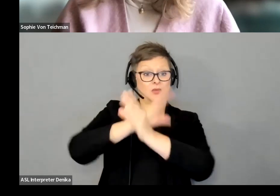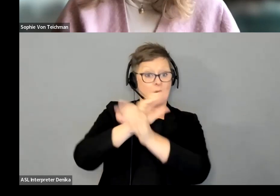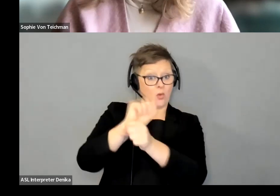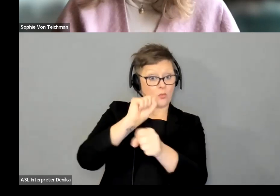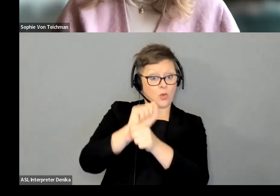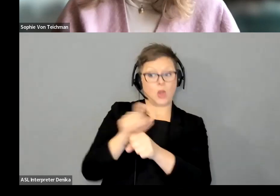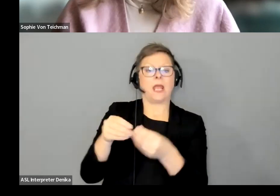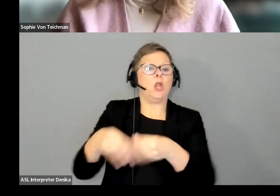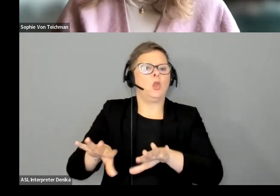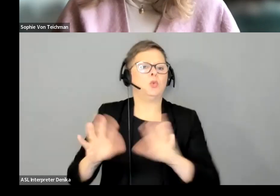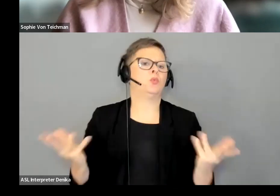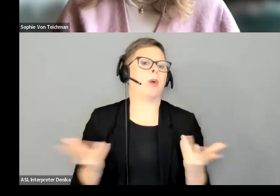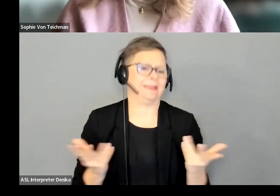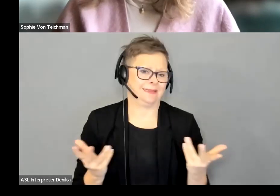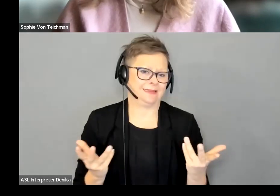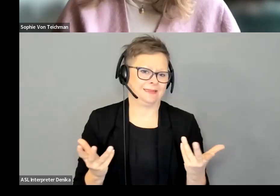they aren't